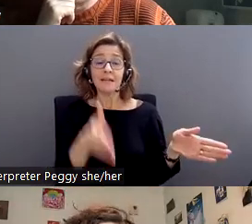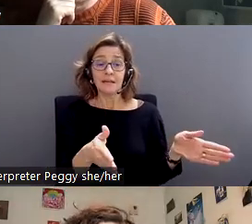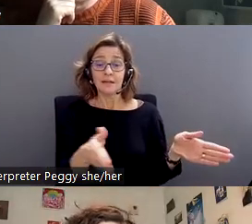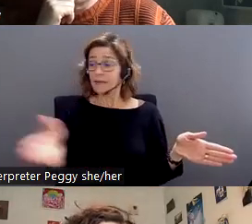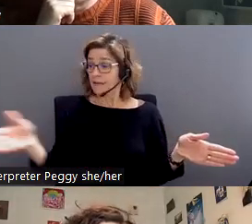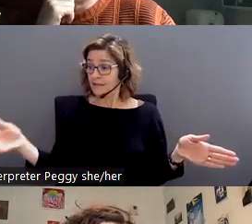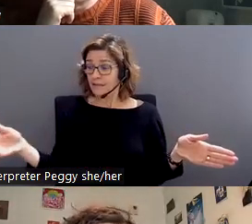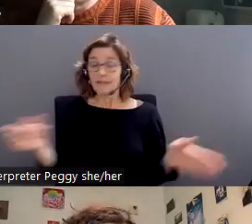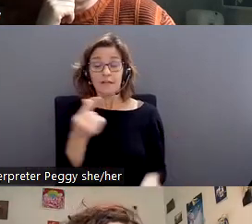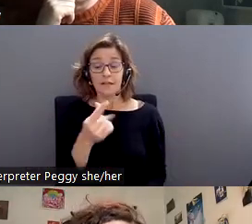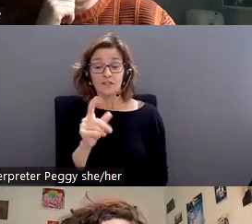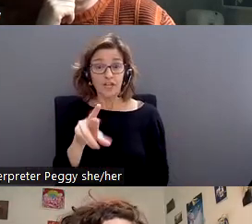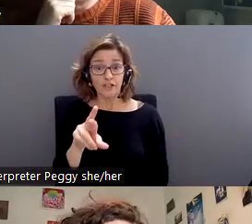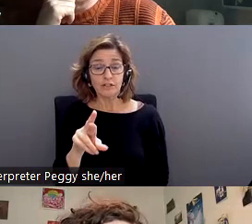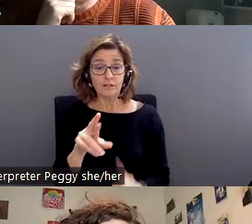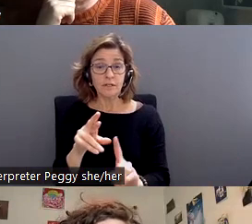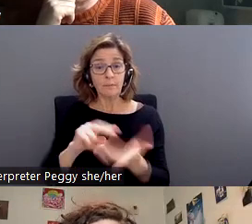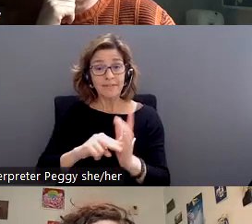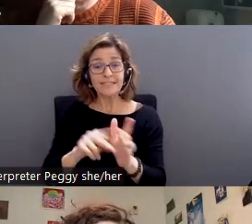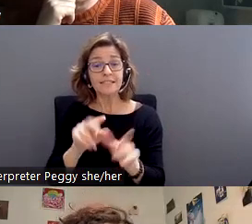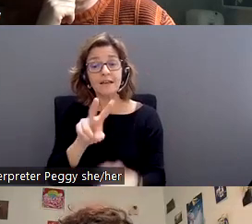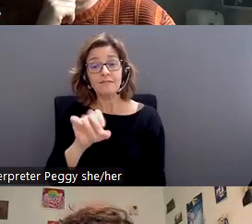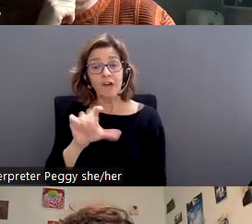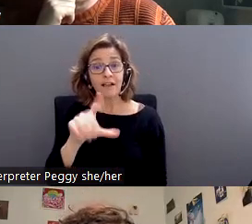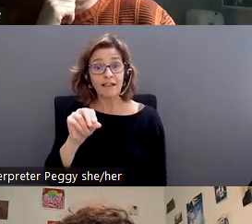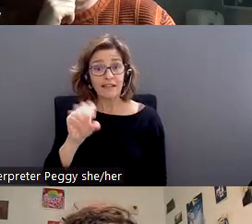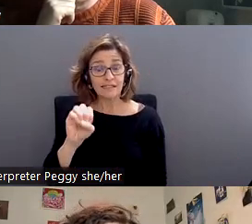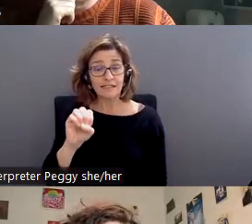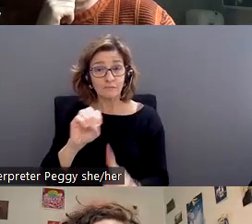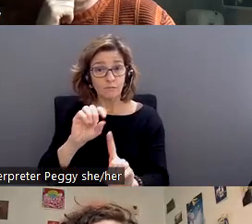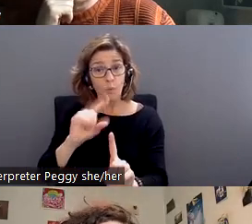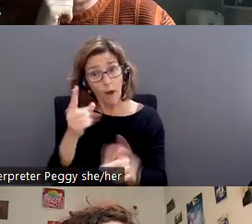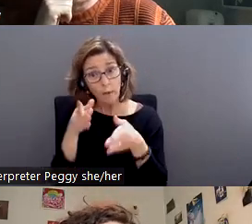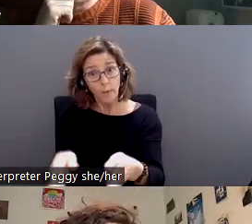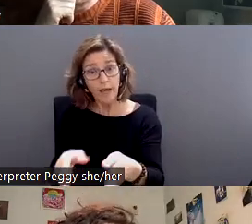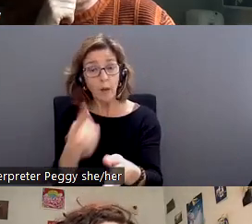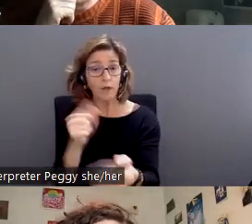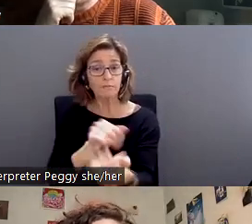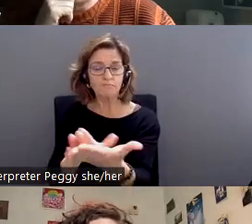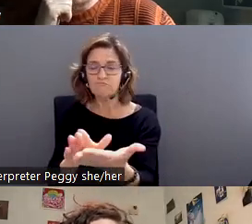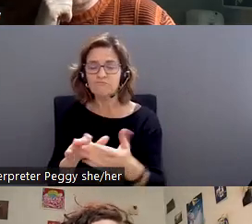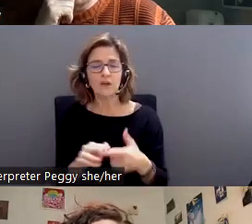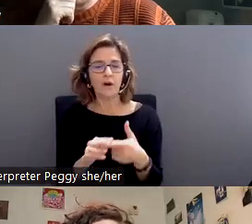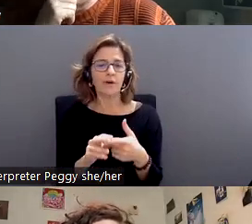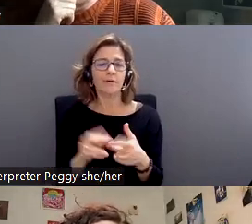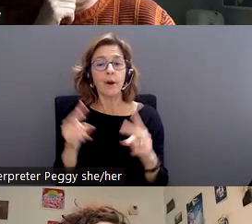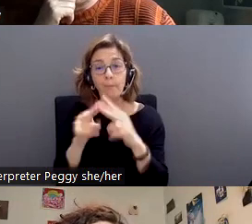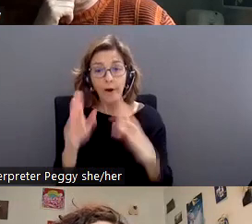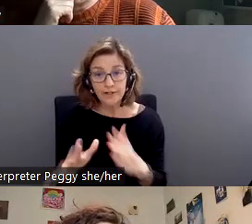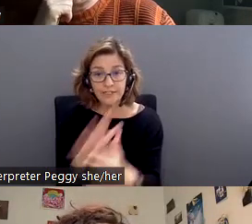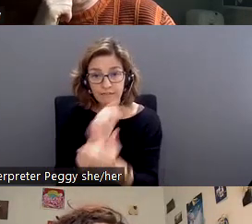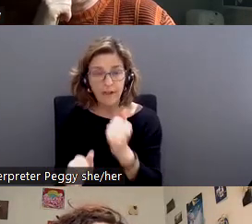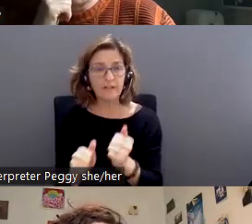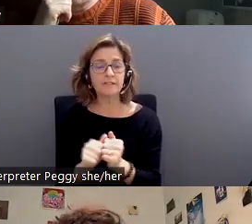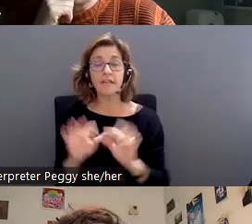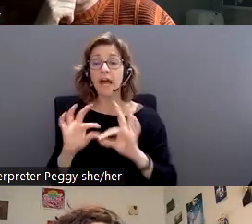gender. We can talk about intimate partner violence, as it says on this as well, familial estrangement, and